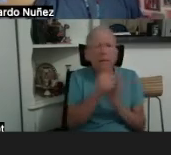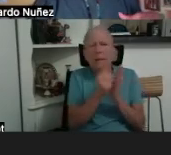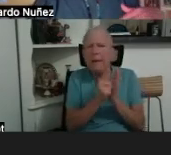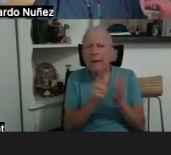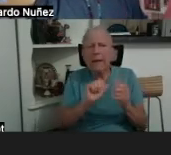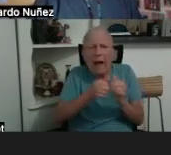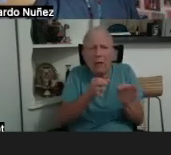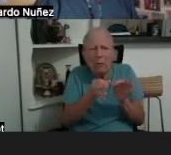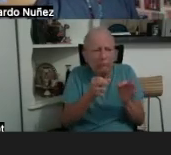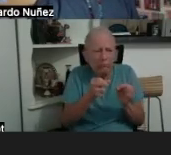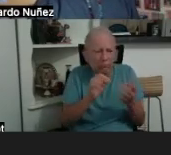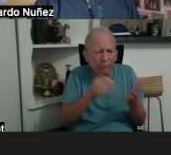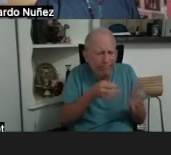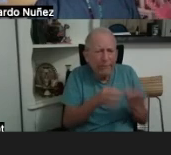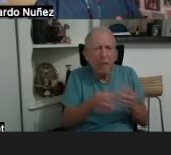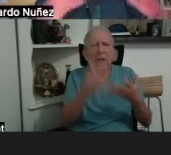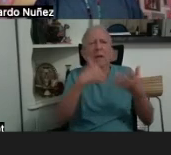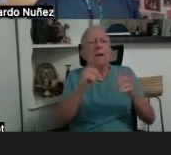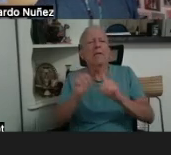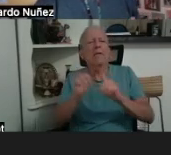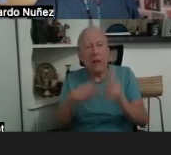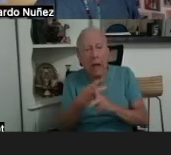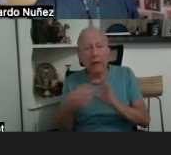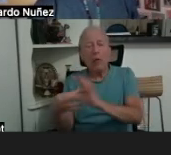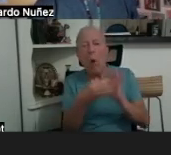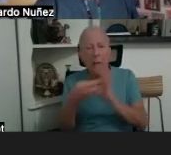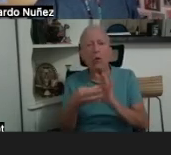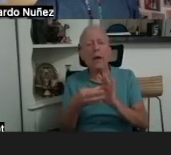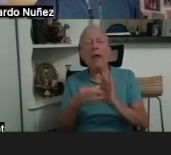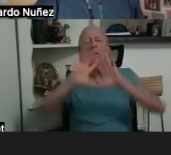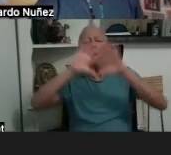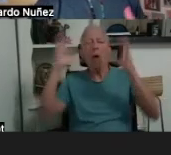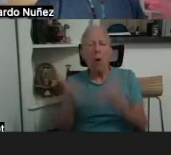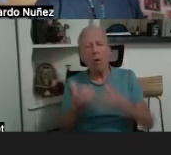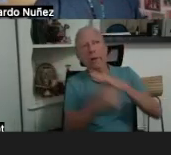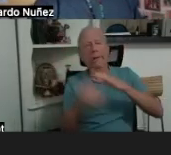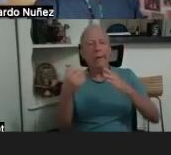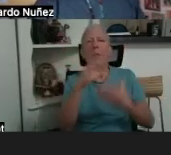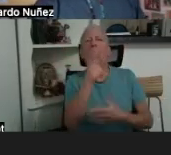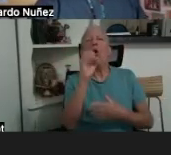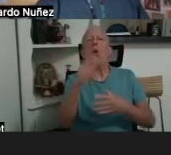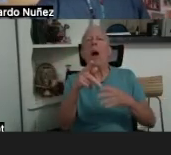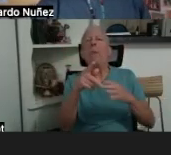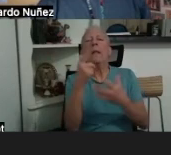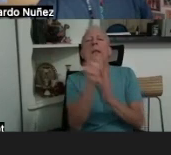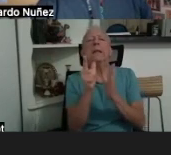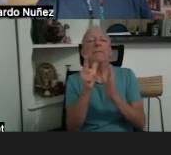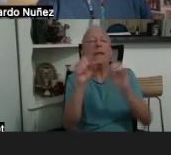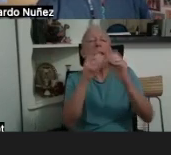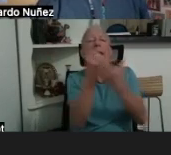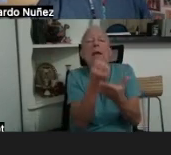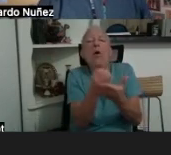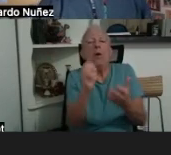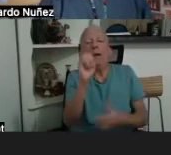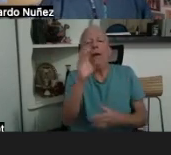about the different types of cooperatives that make up the cooperative ecosystem, the types of legal entities